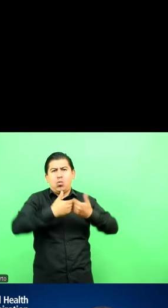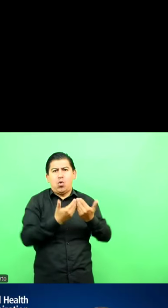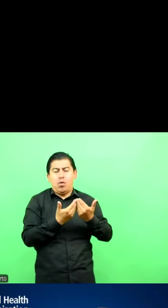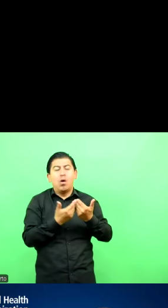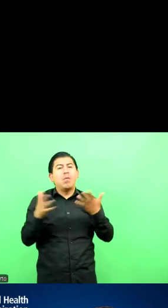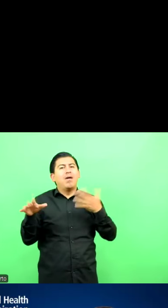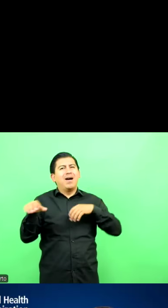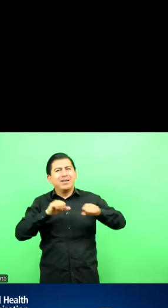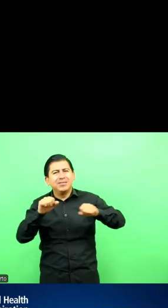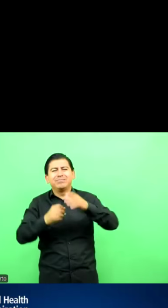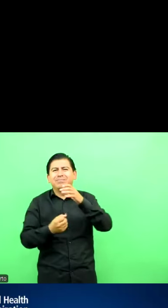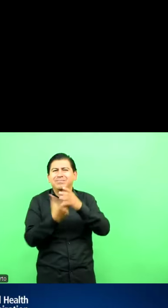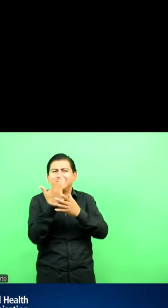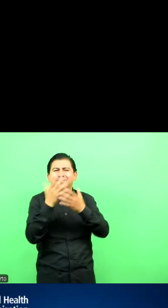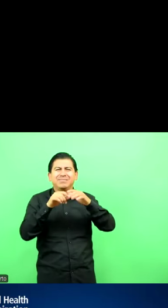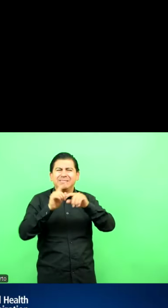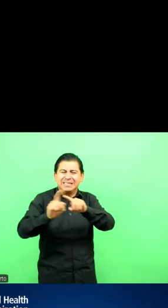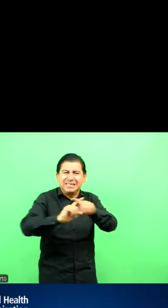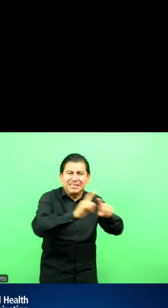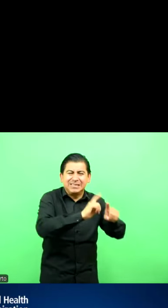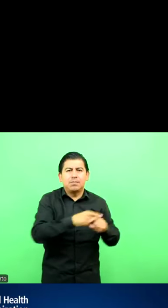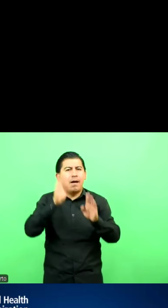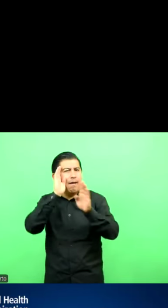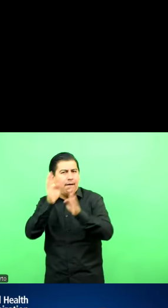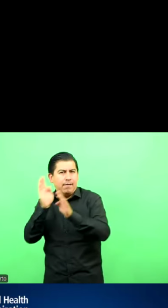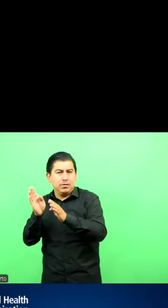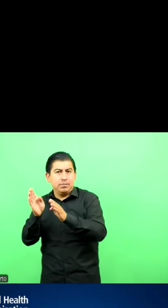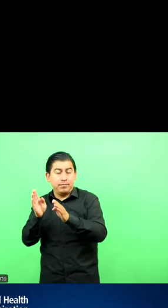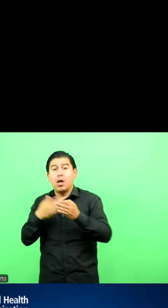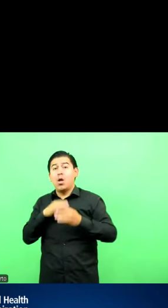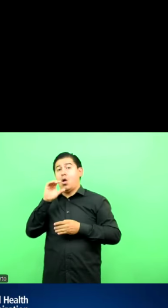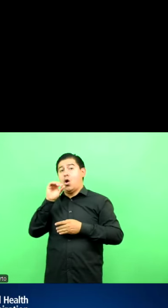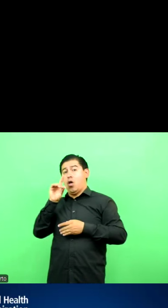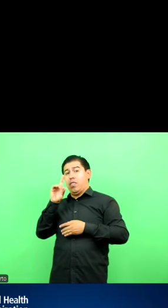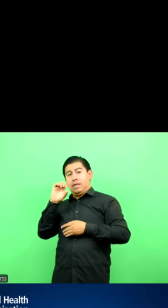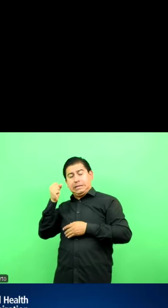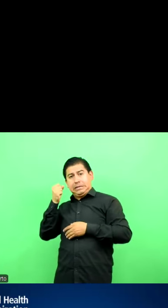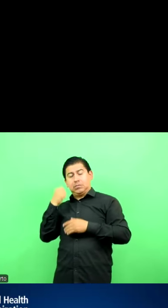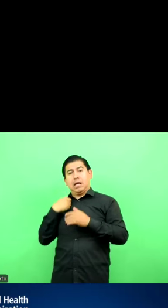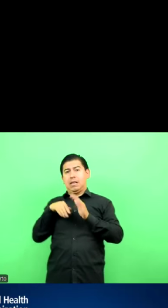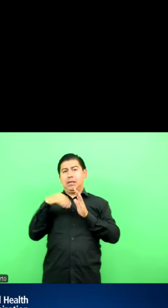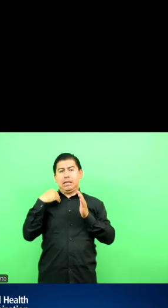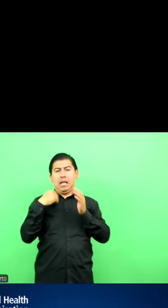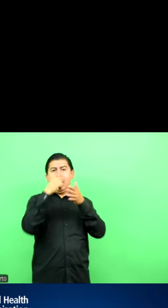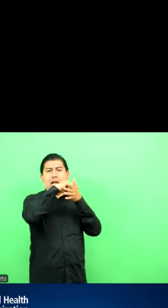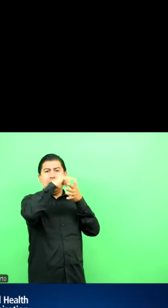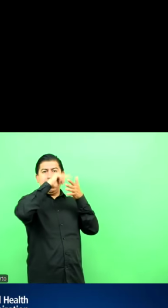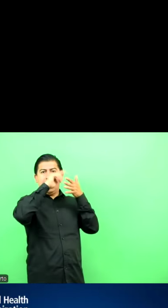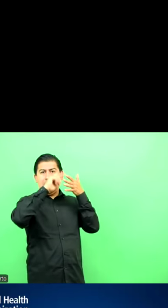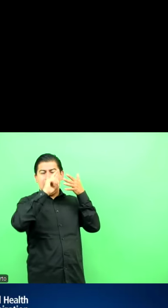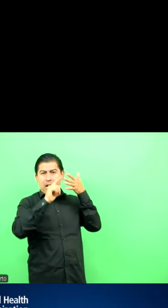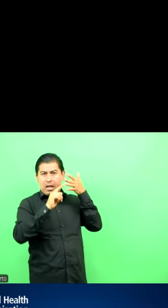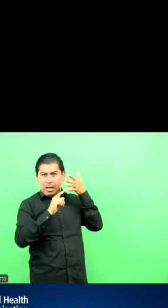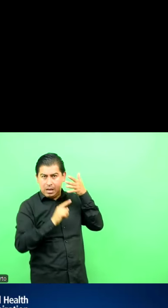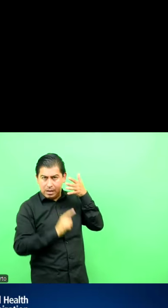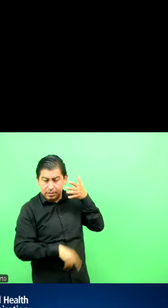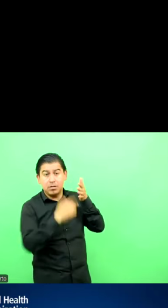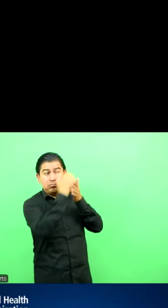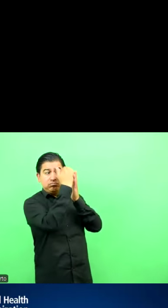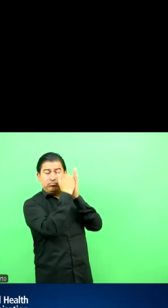indicators, all the determinants that would make a population vulnerable. And as I just mentioned, and if you will hear more with from